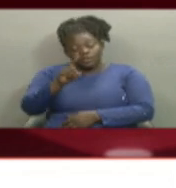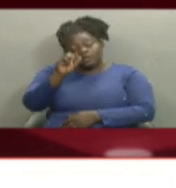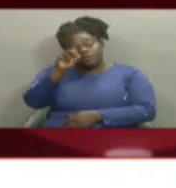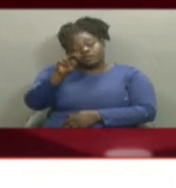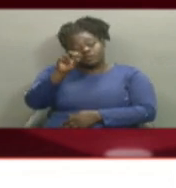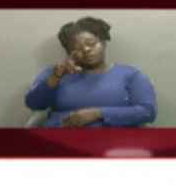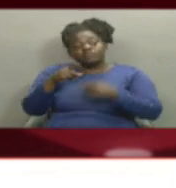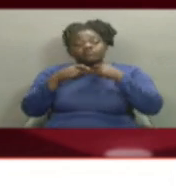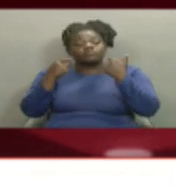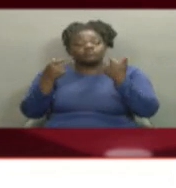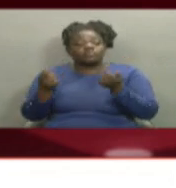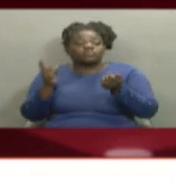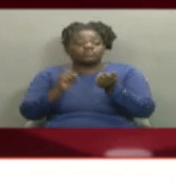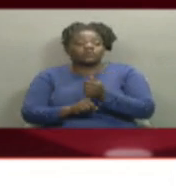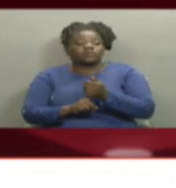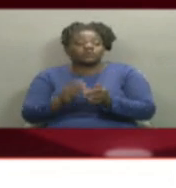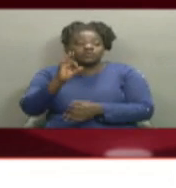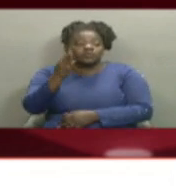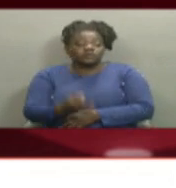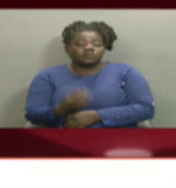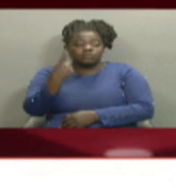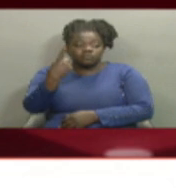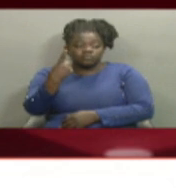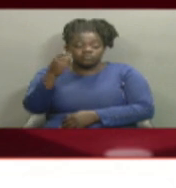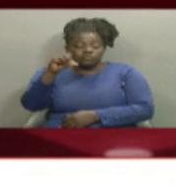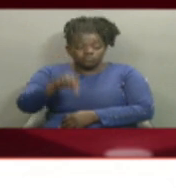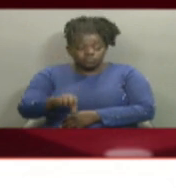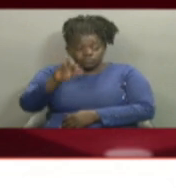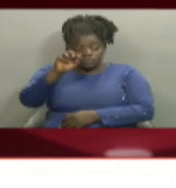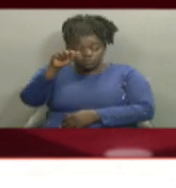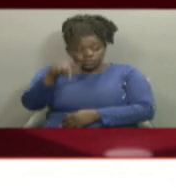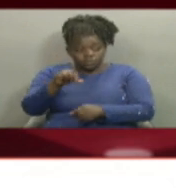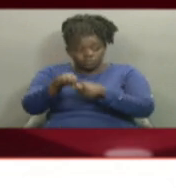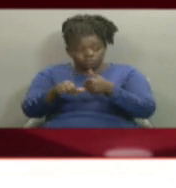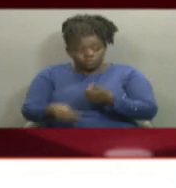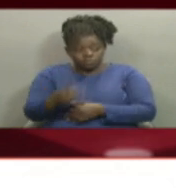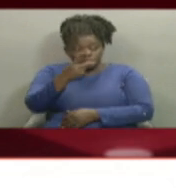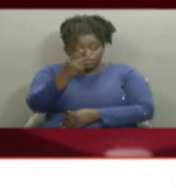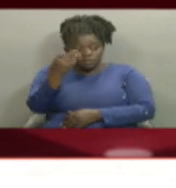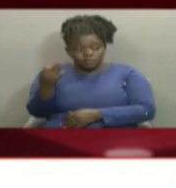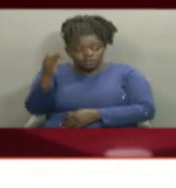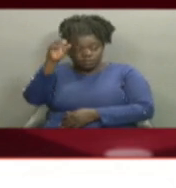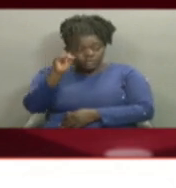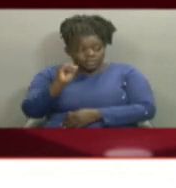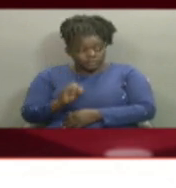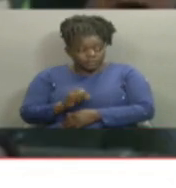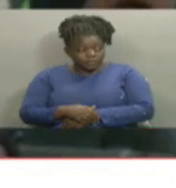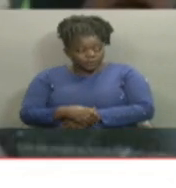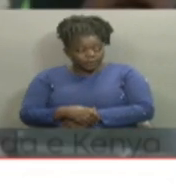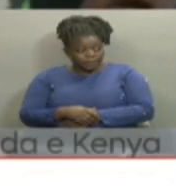Mwaule owaagano pate afunye obululu 3,010 mulwenda mu 87 nga bwe butundu 23 ku buli